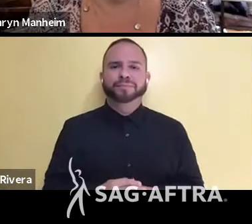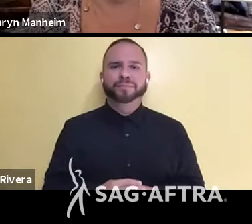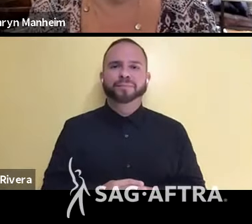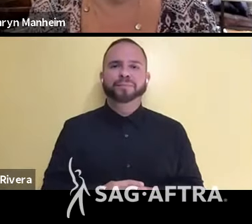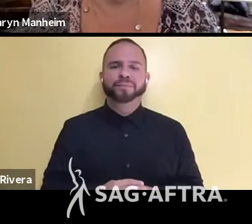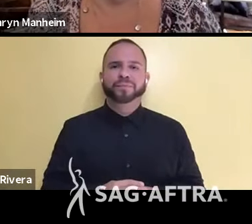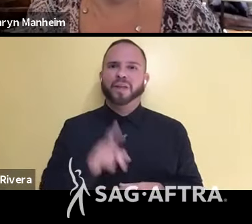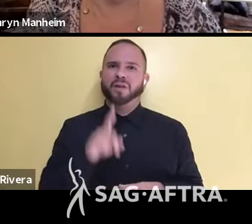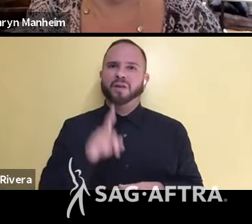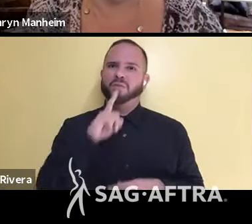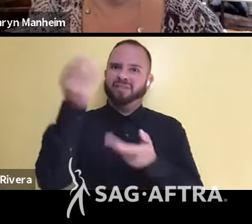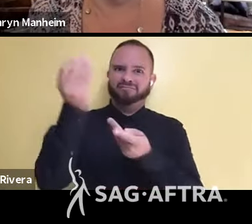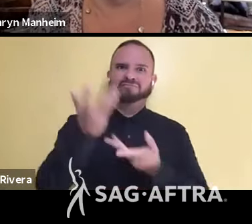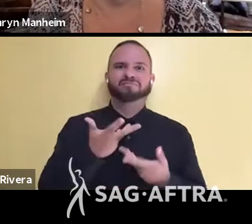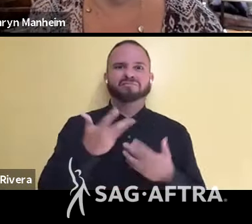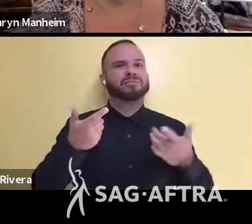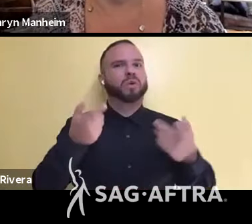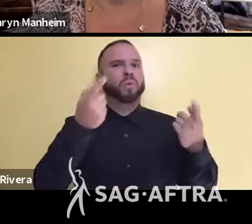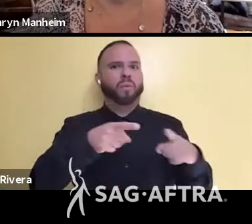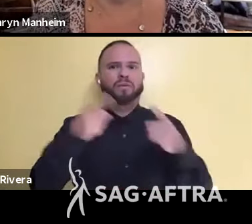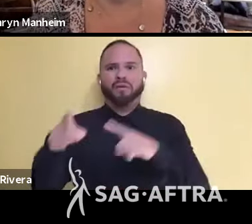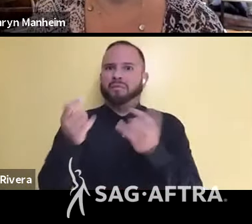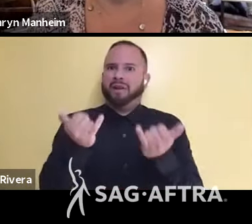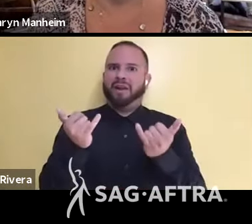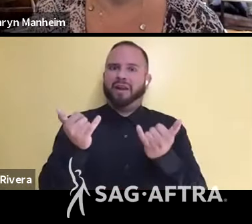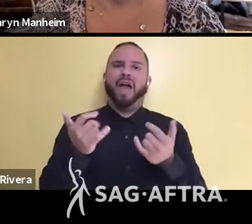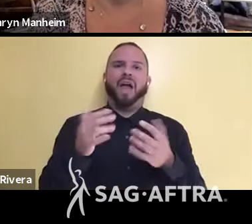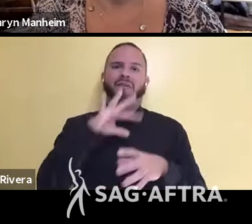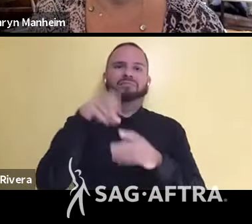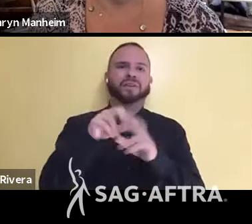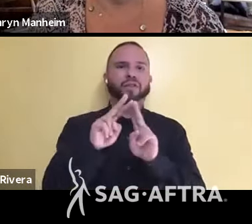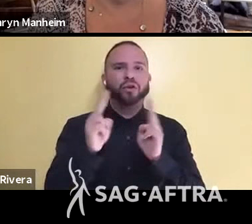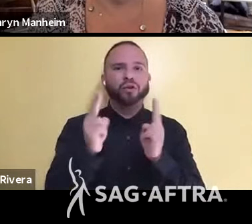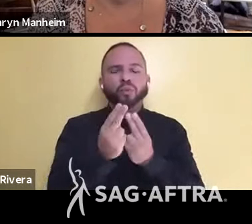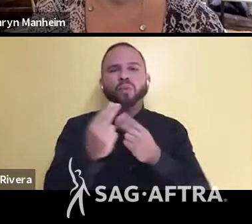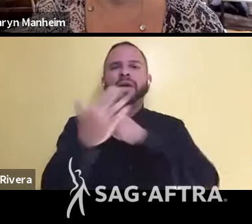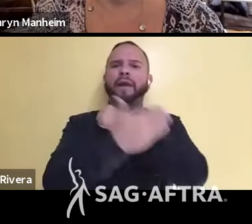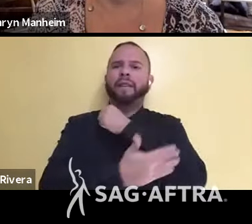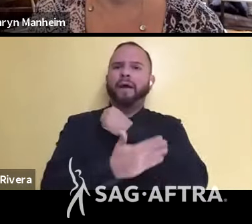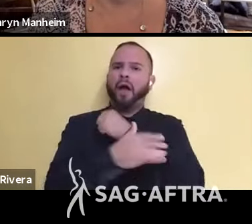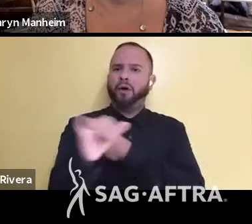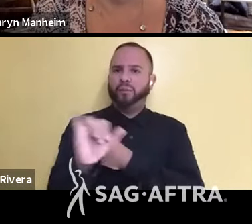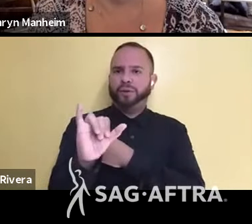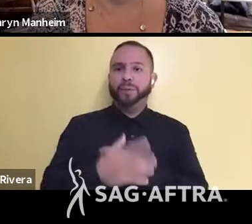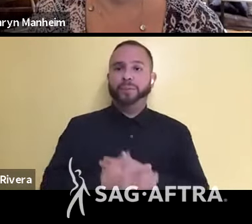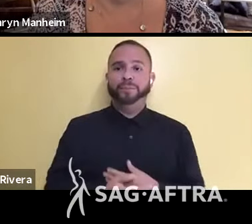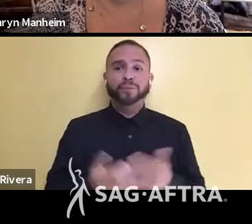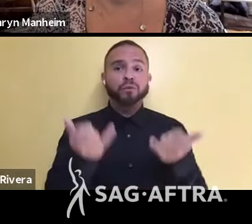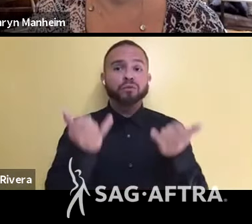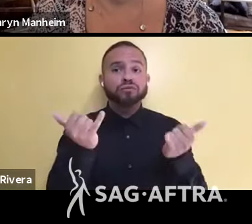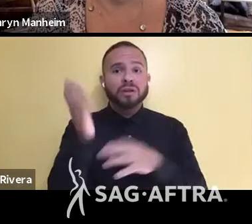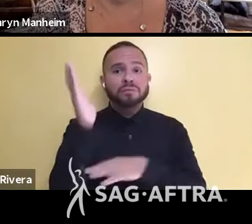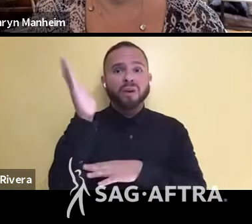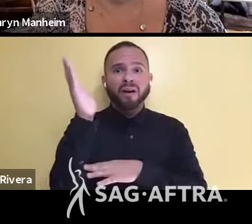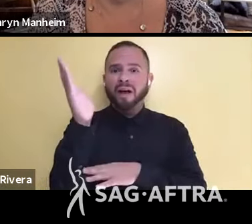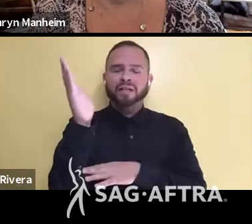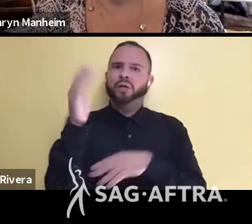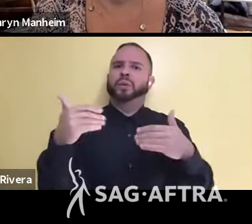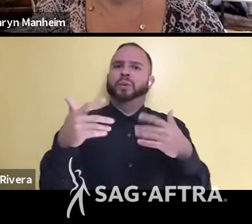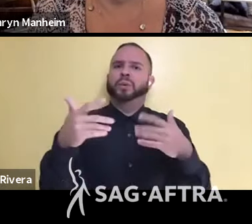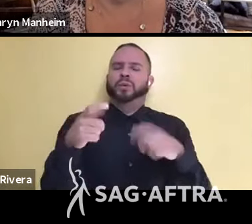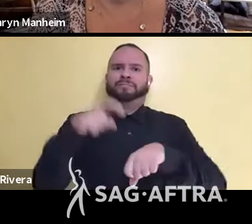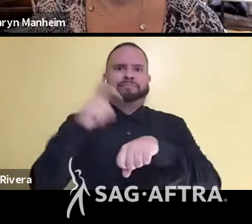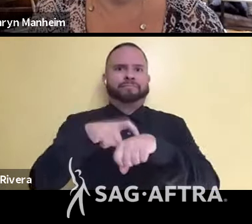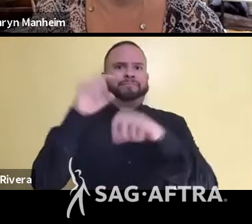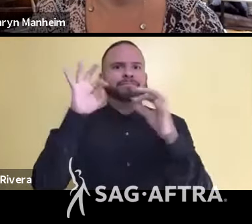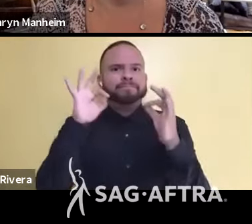us of what's going on and taking place within the union and in our country. So today's presentation actually could not be more timely. It's with